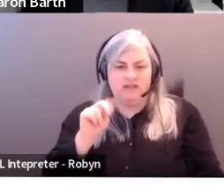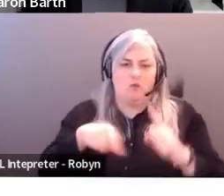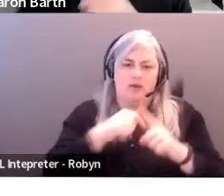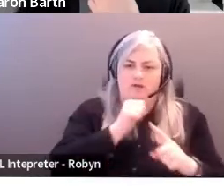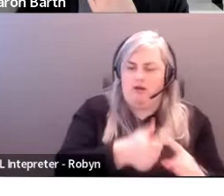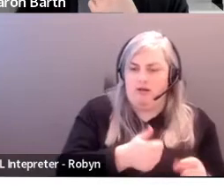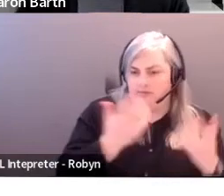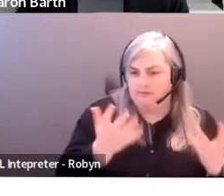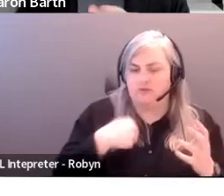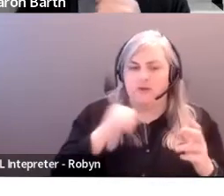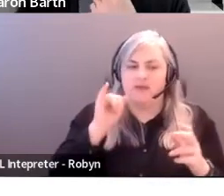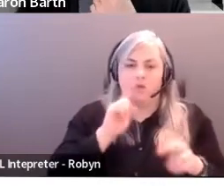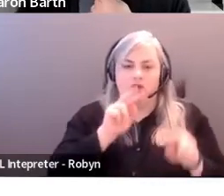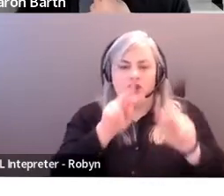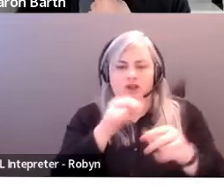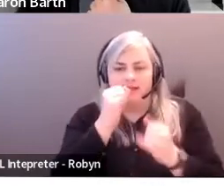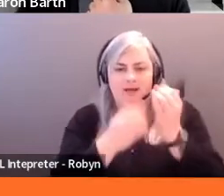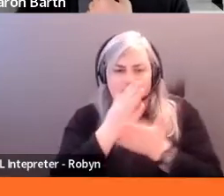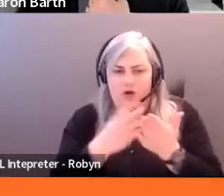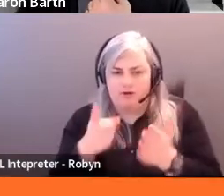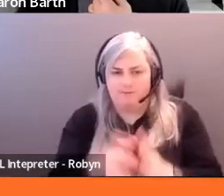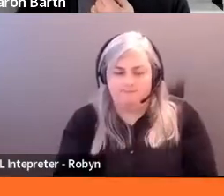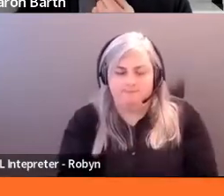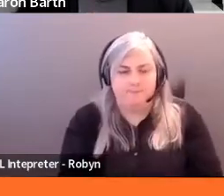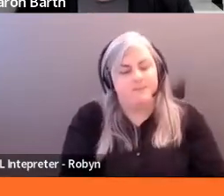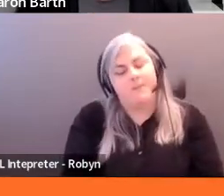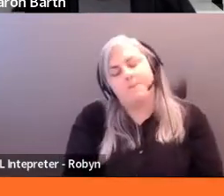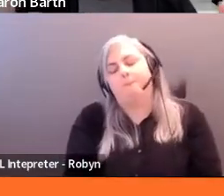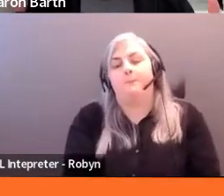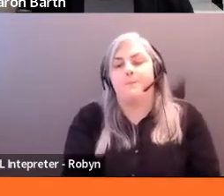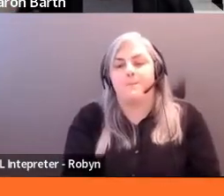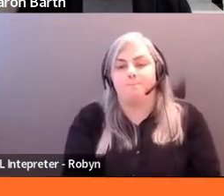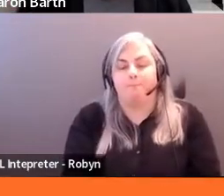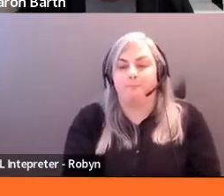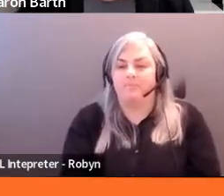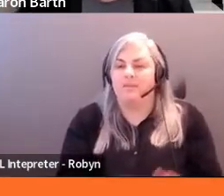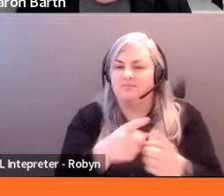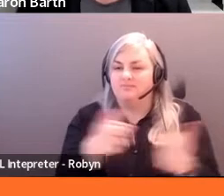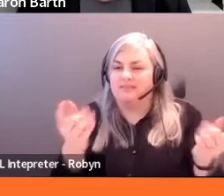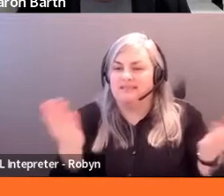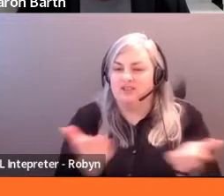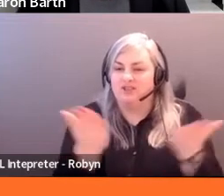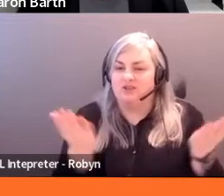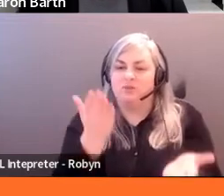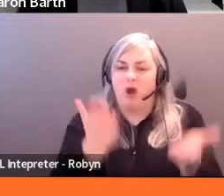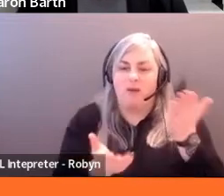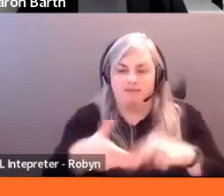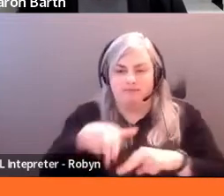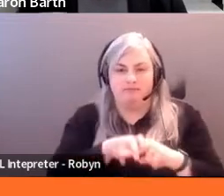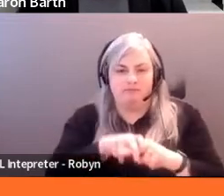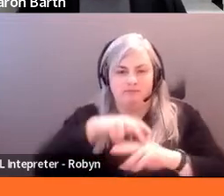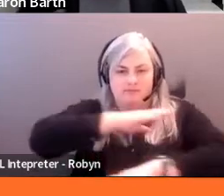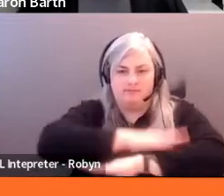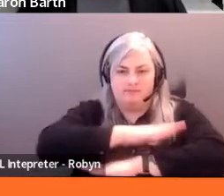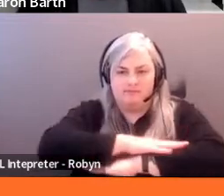at this last part of the session. So everybody here is probably sitting in front of a desk of